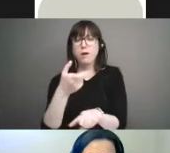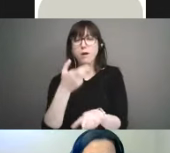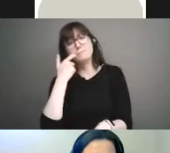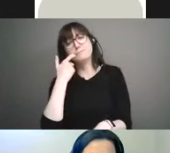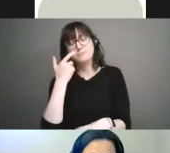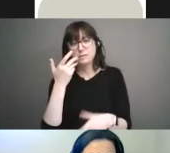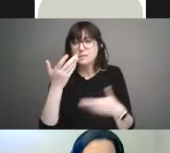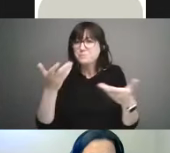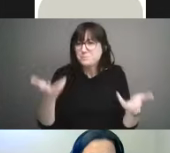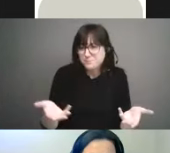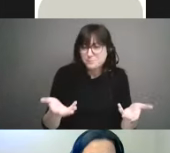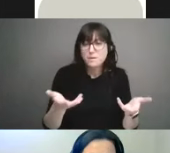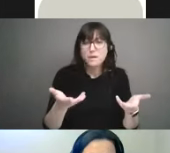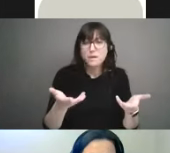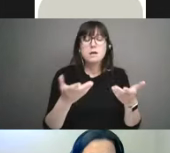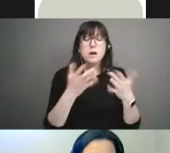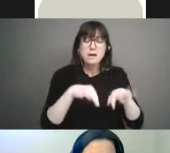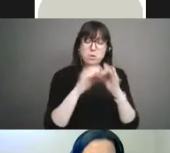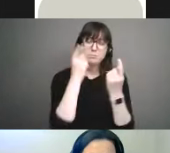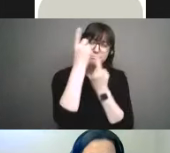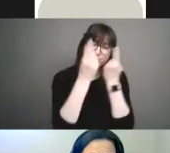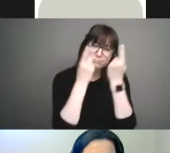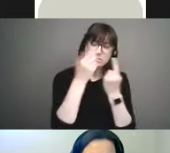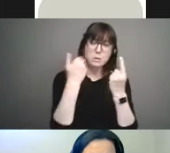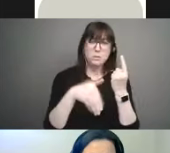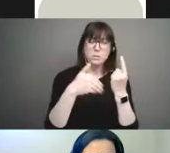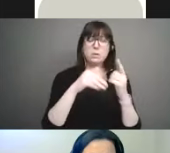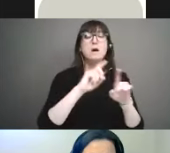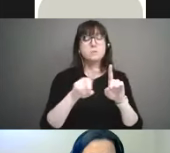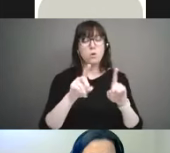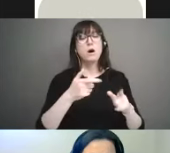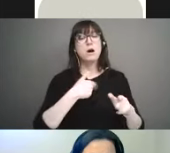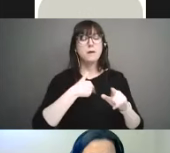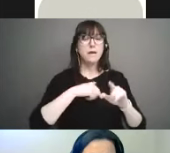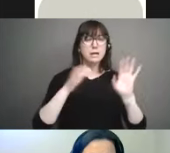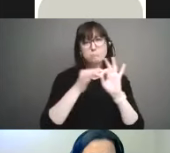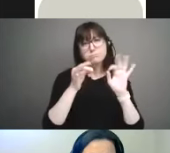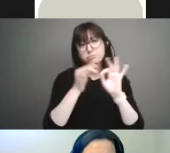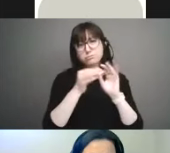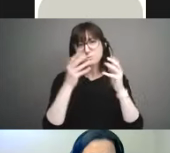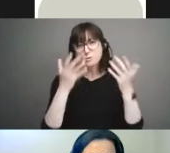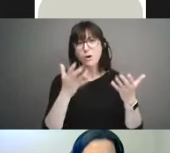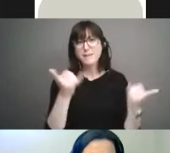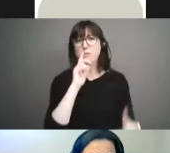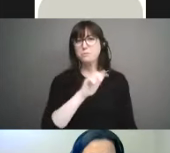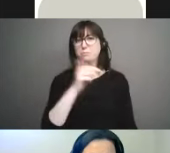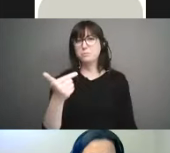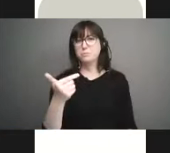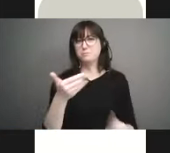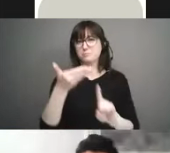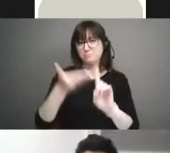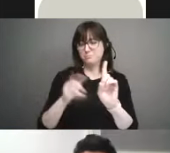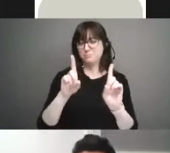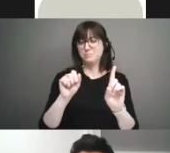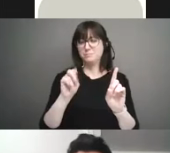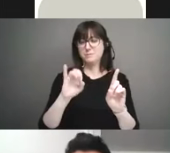substance abuse problem. So think it through. With that said, you've heard a lot from me. I'm going to turn it over to my colleague Daniel, who's going to